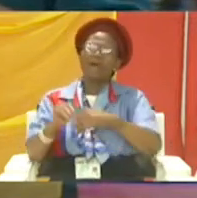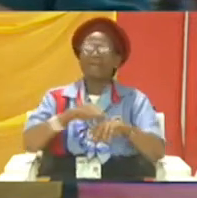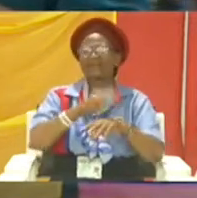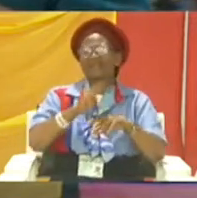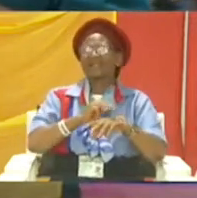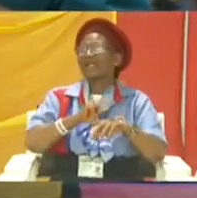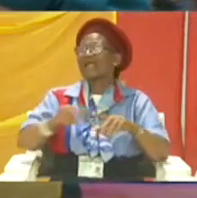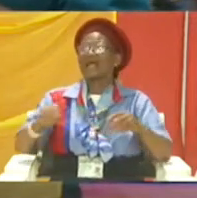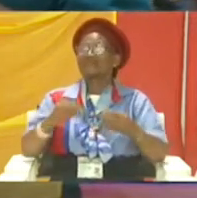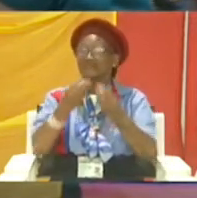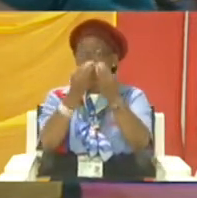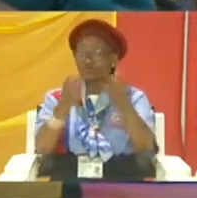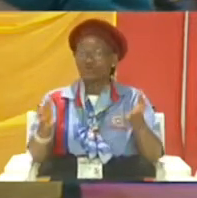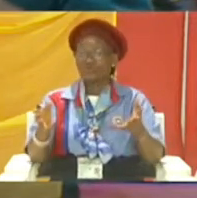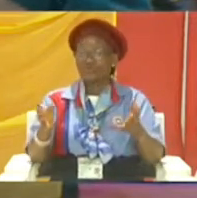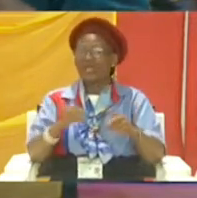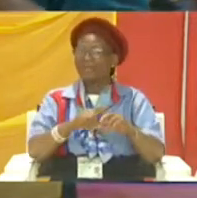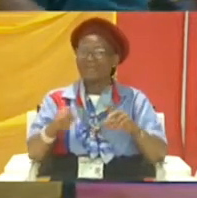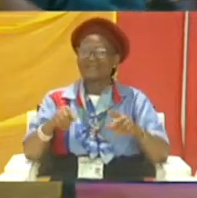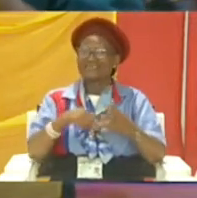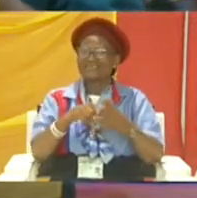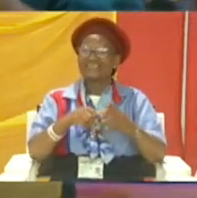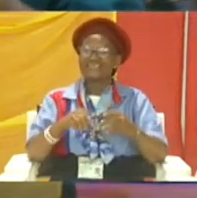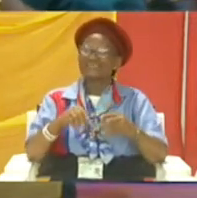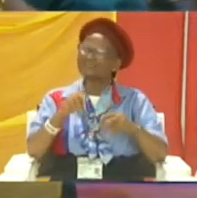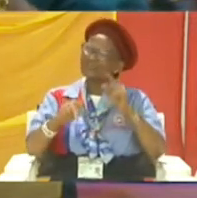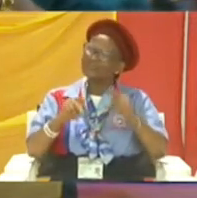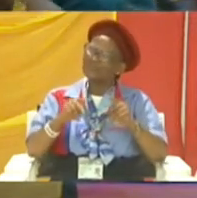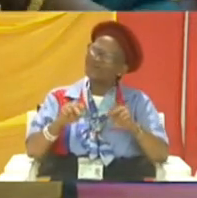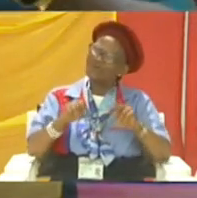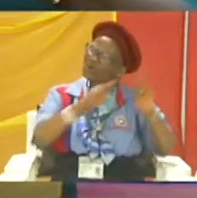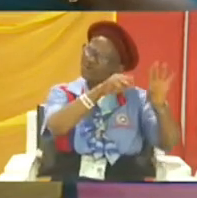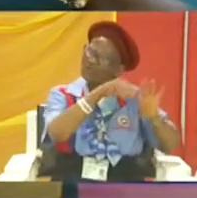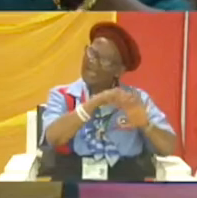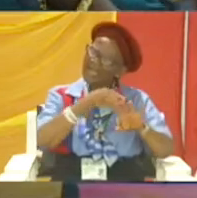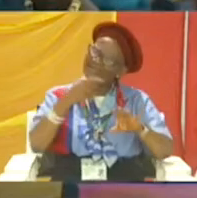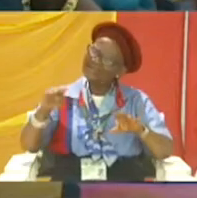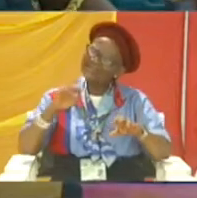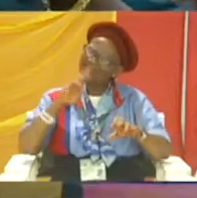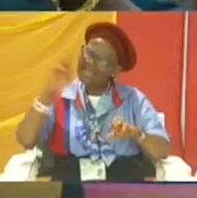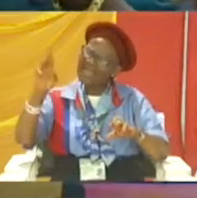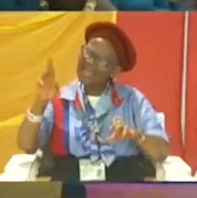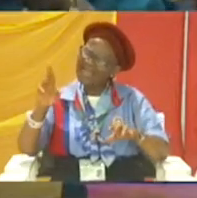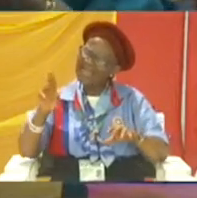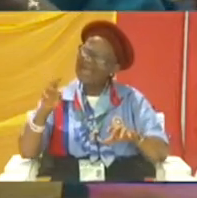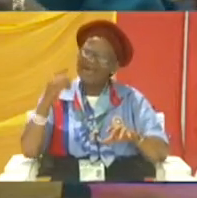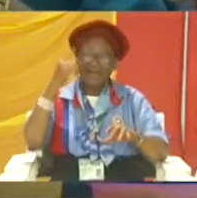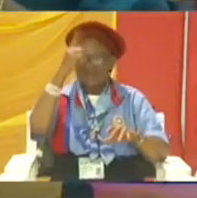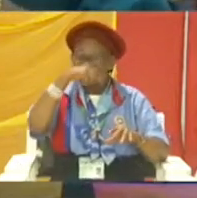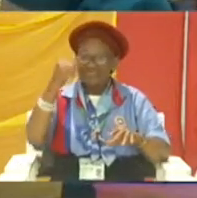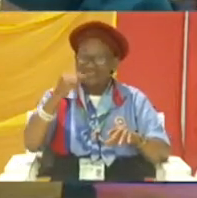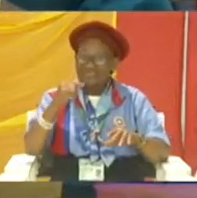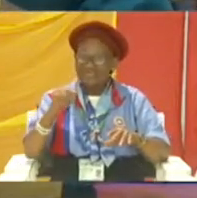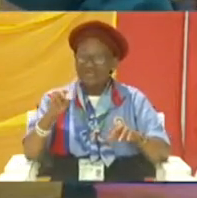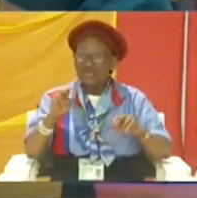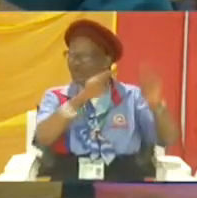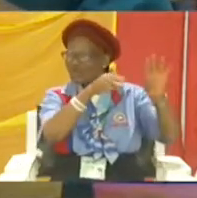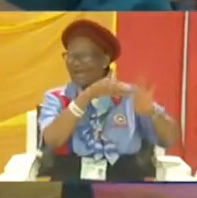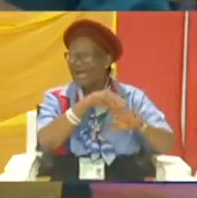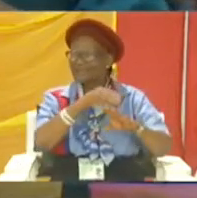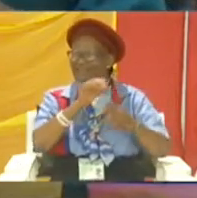at their faces. Look at the peace. Look at the glory of God radiating.